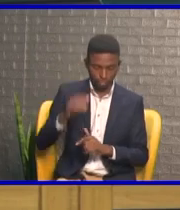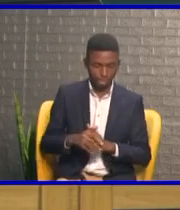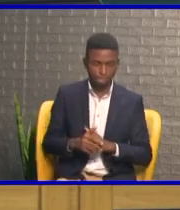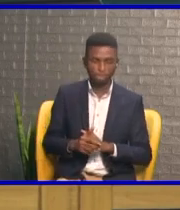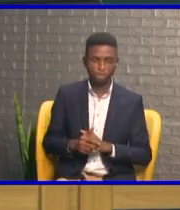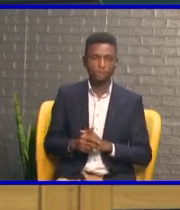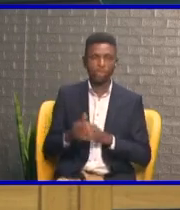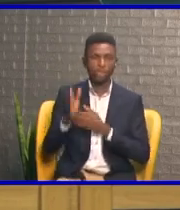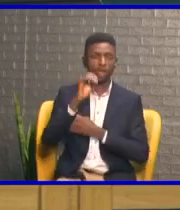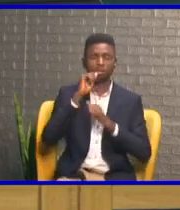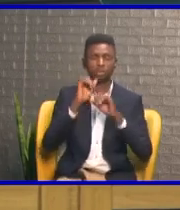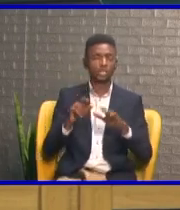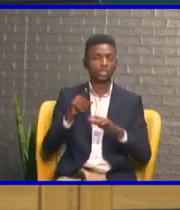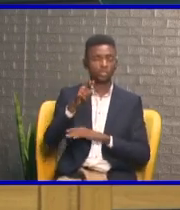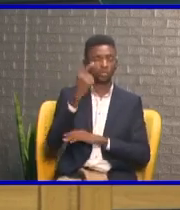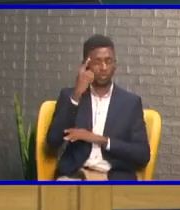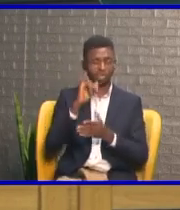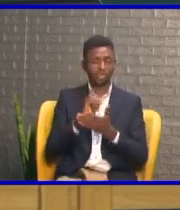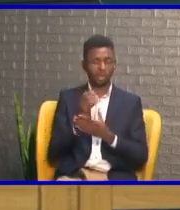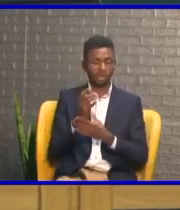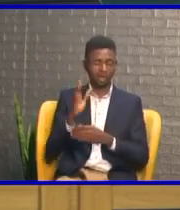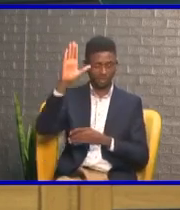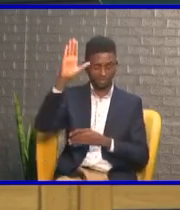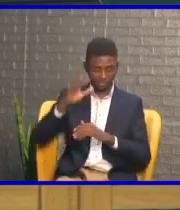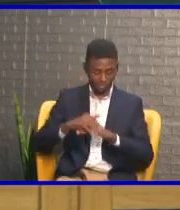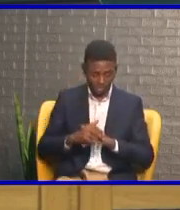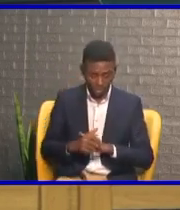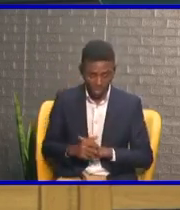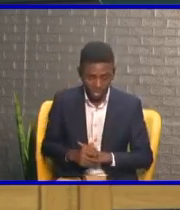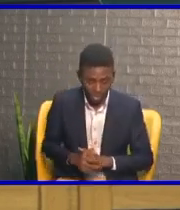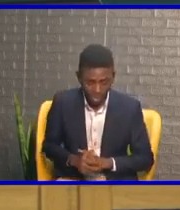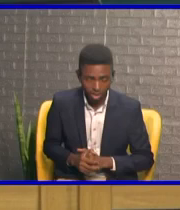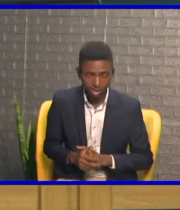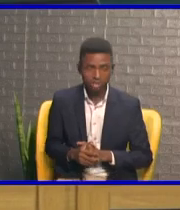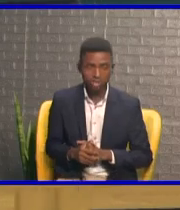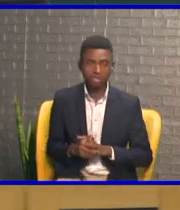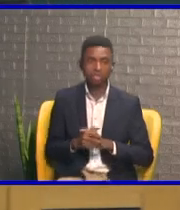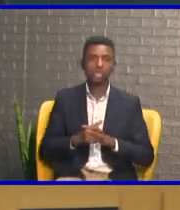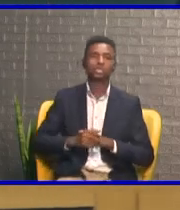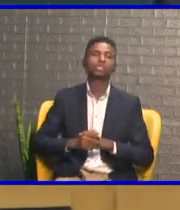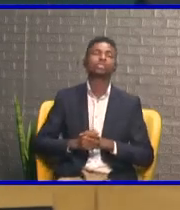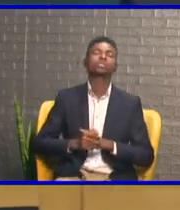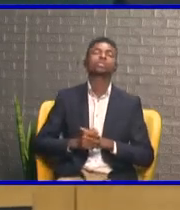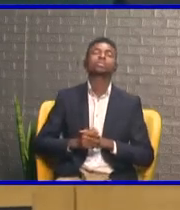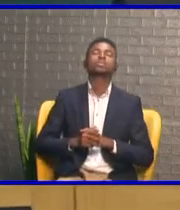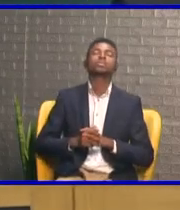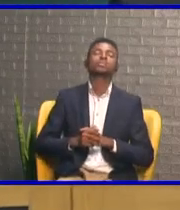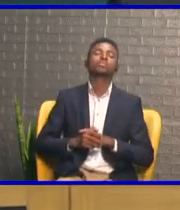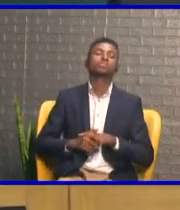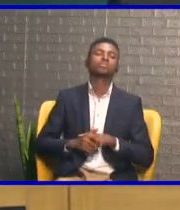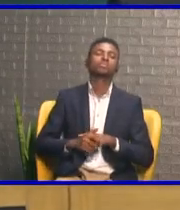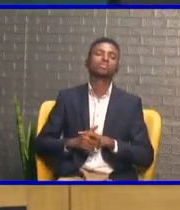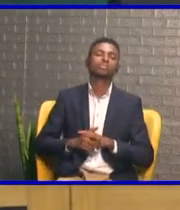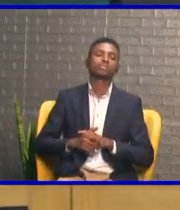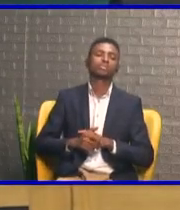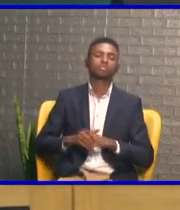God bless you for that hand. Any other, God bless you for that hand. Any other, God bless you for that hand. Any other person, God bless you for that hand over there.